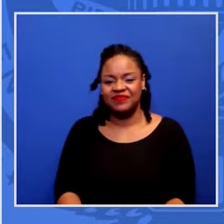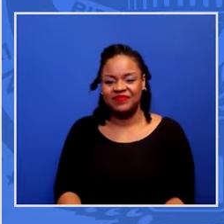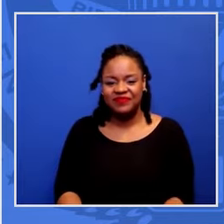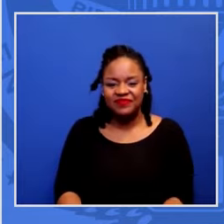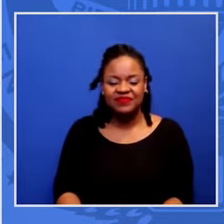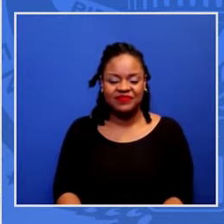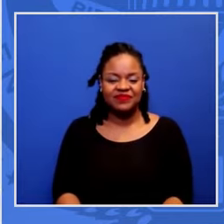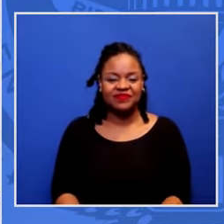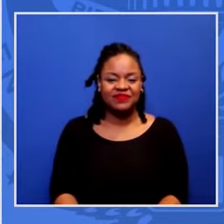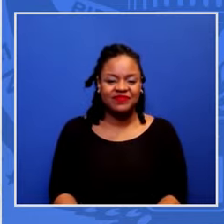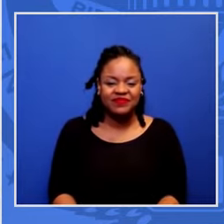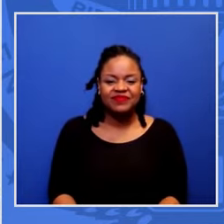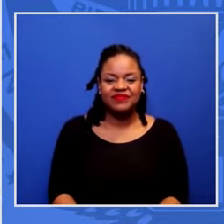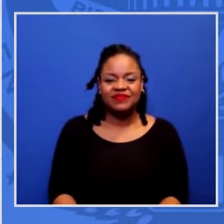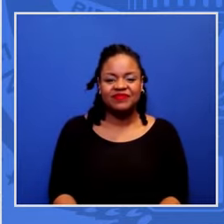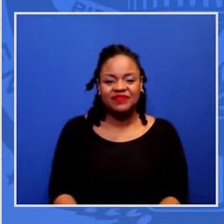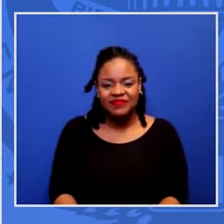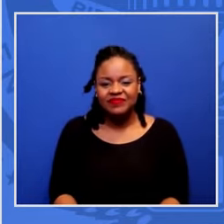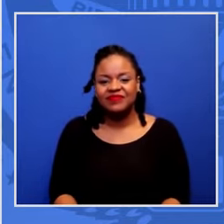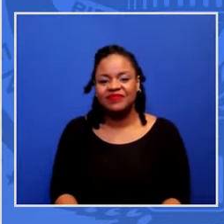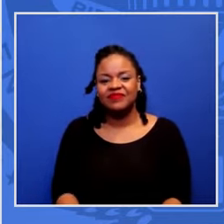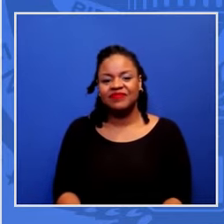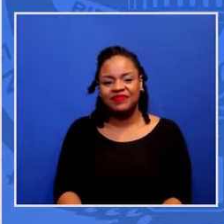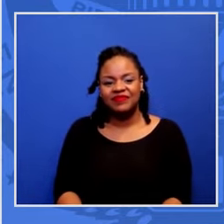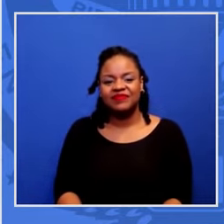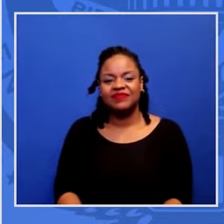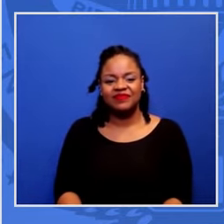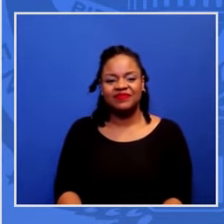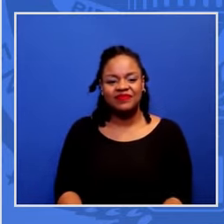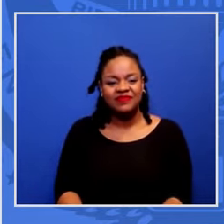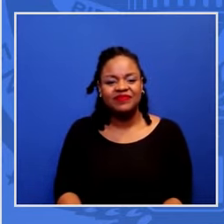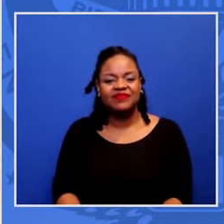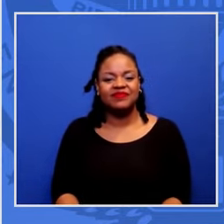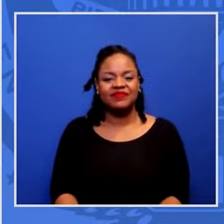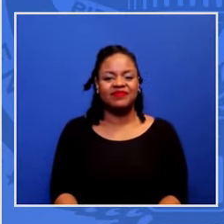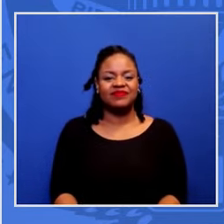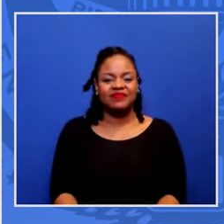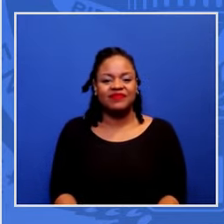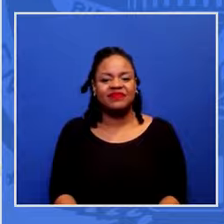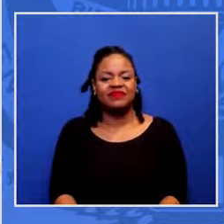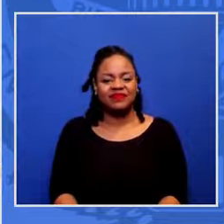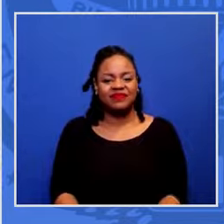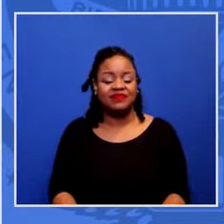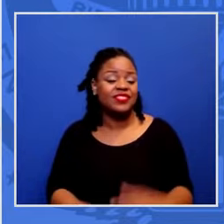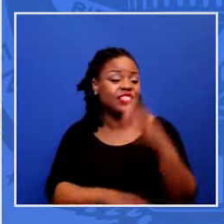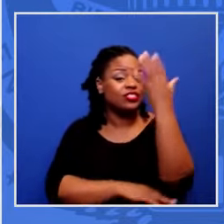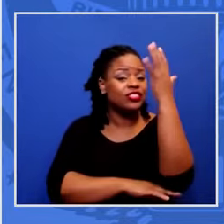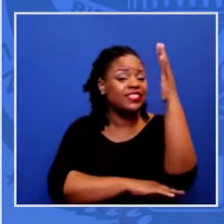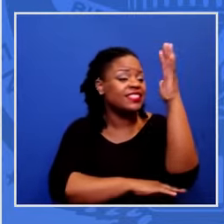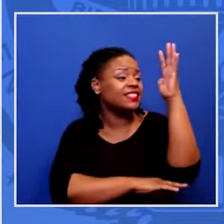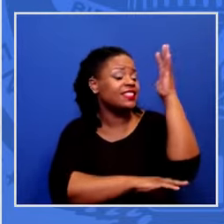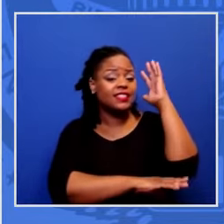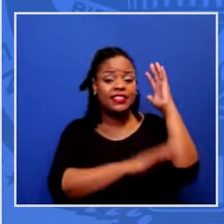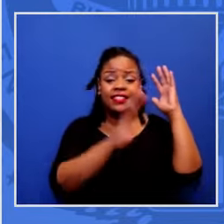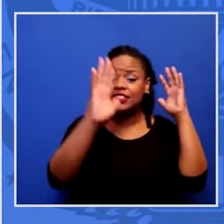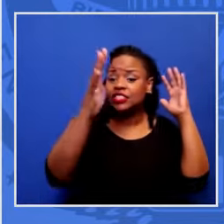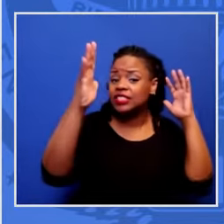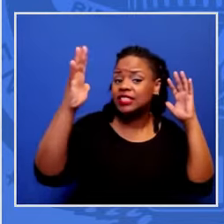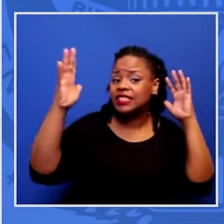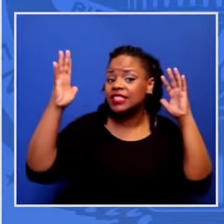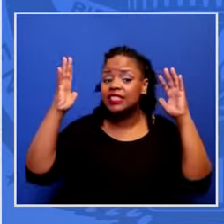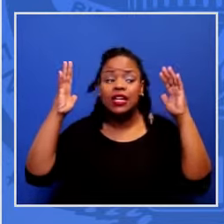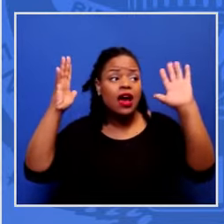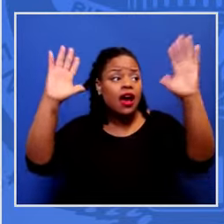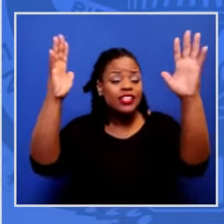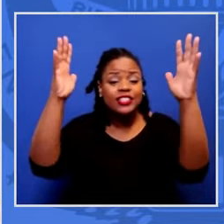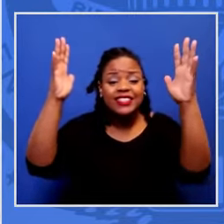Then I walk where I'll be shaded by the trees, by a meadow of green for